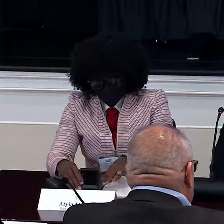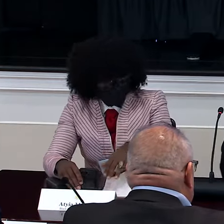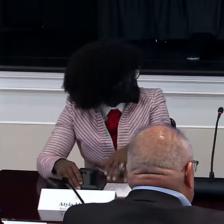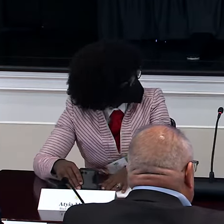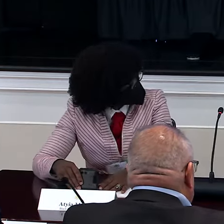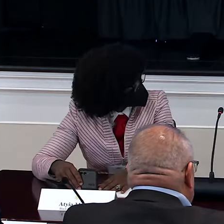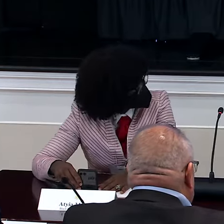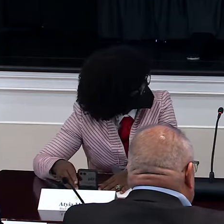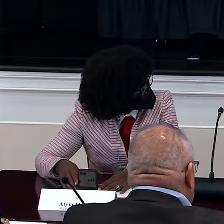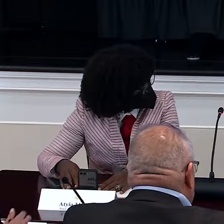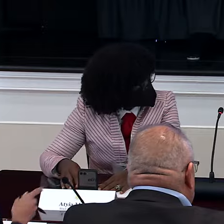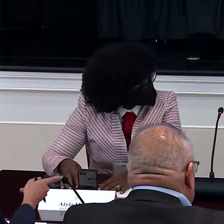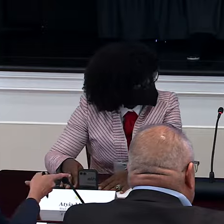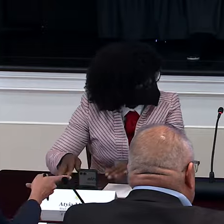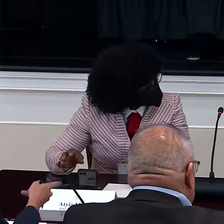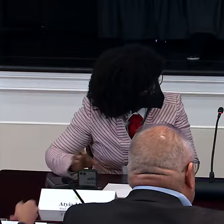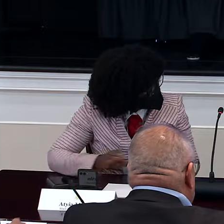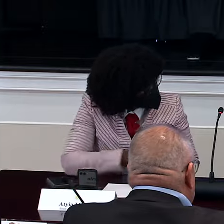dive in.